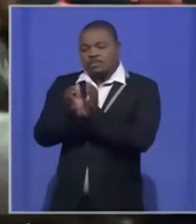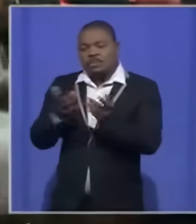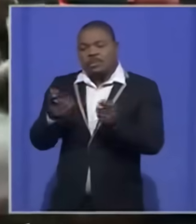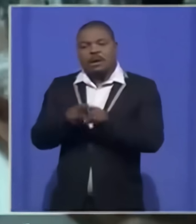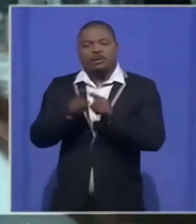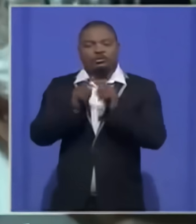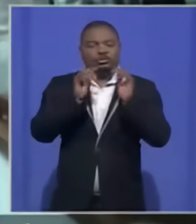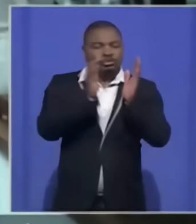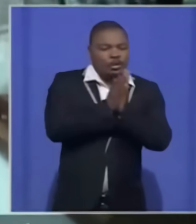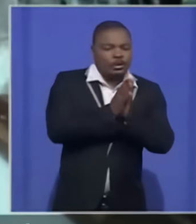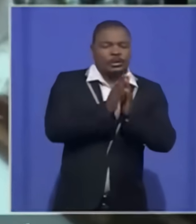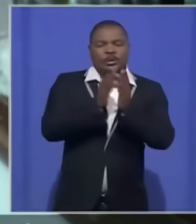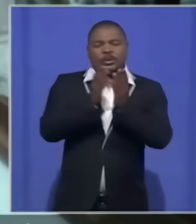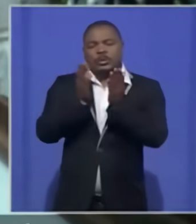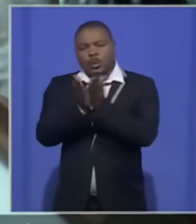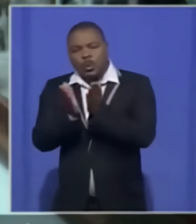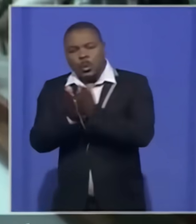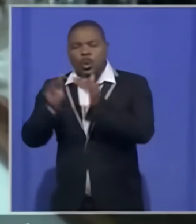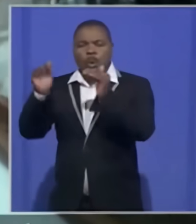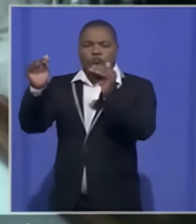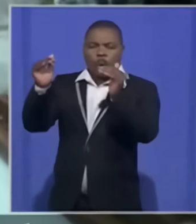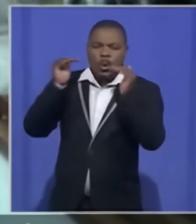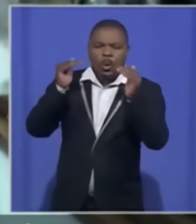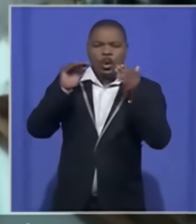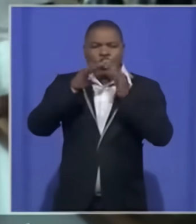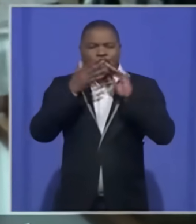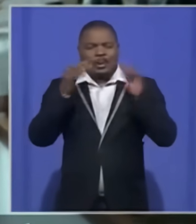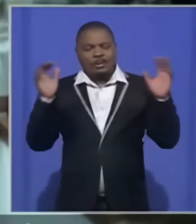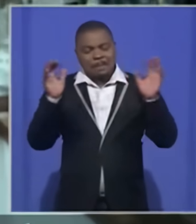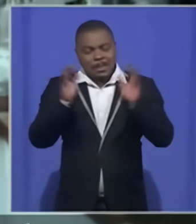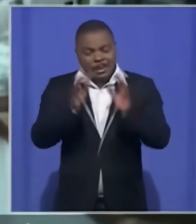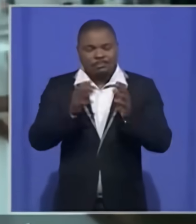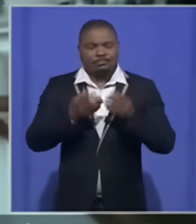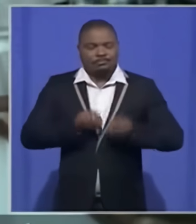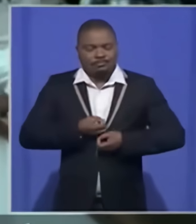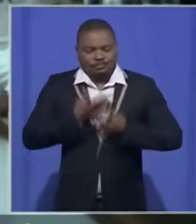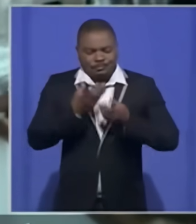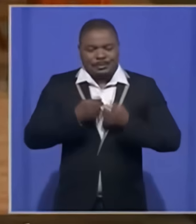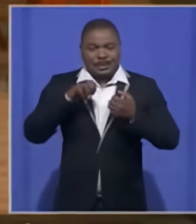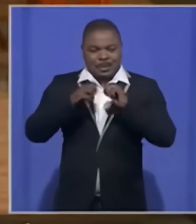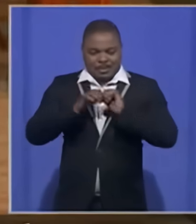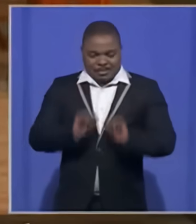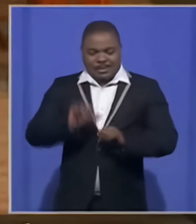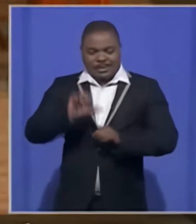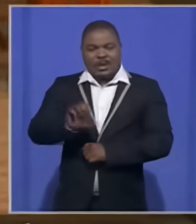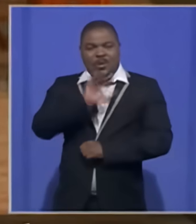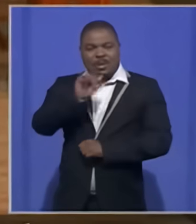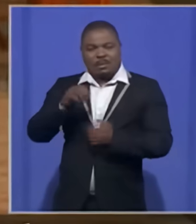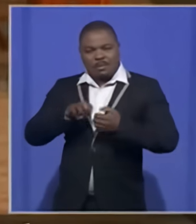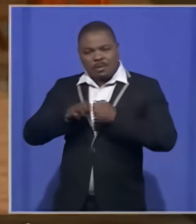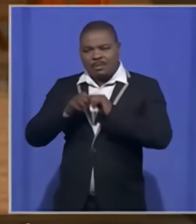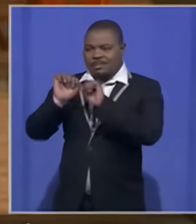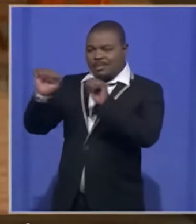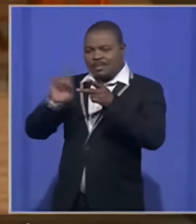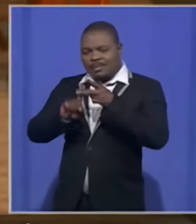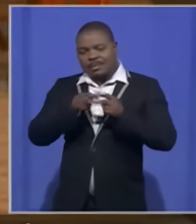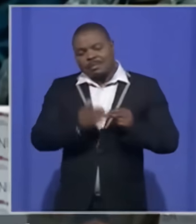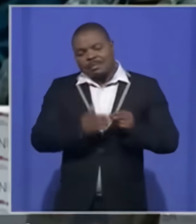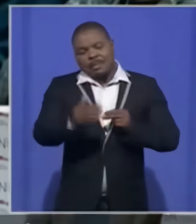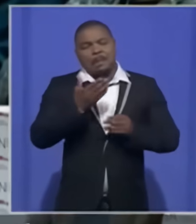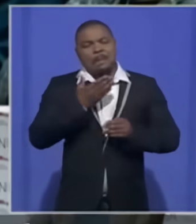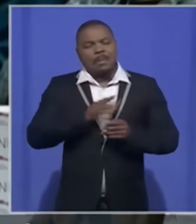dikerekeng, dikolong, diholong le dipitsong tsa baahi ho ntsha maikutlo ka tseo e leng bothata ho bona le diphetho tseo ba di